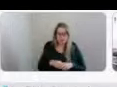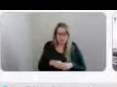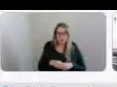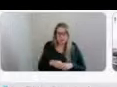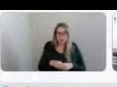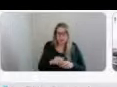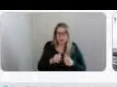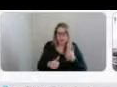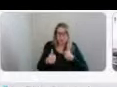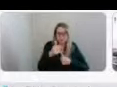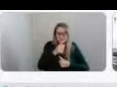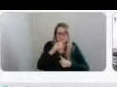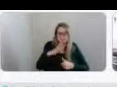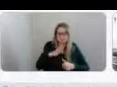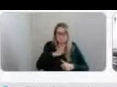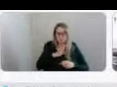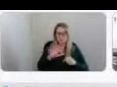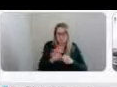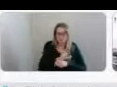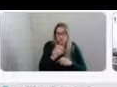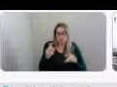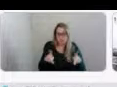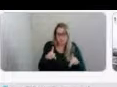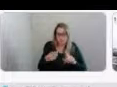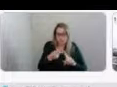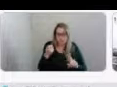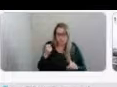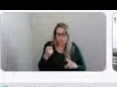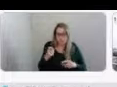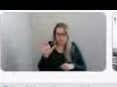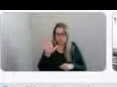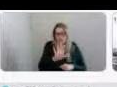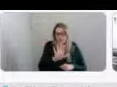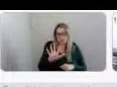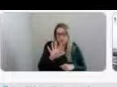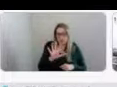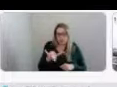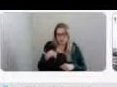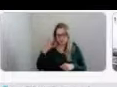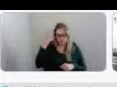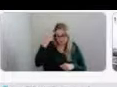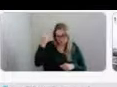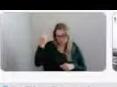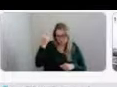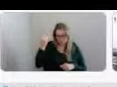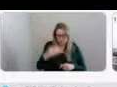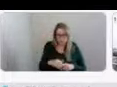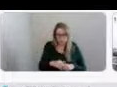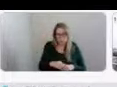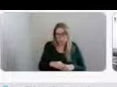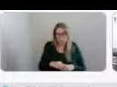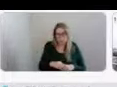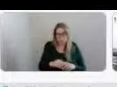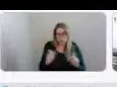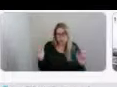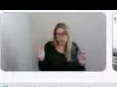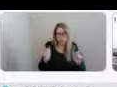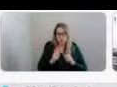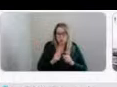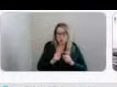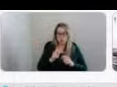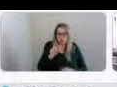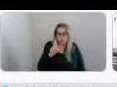executive board full of people from an area that is outside of our small rural